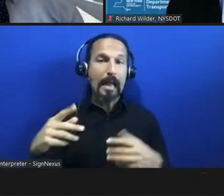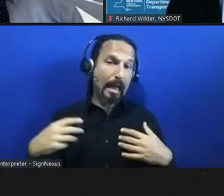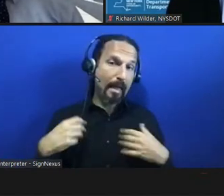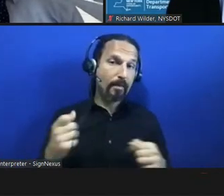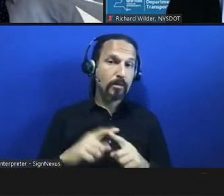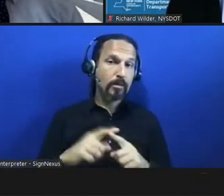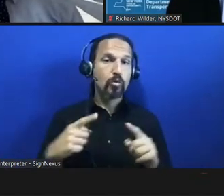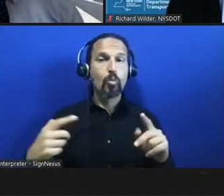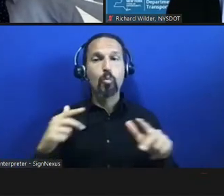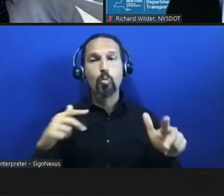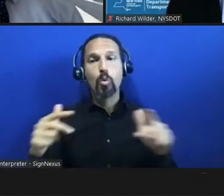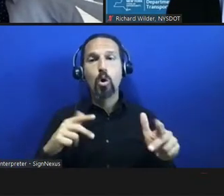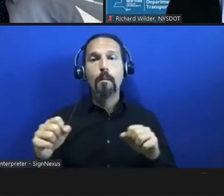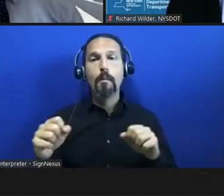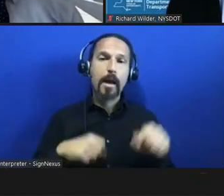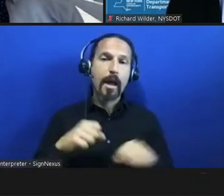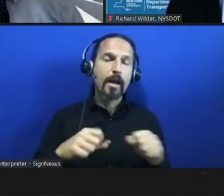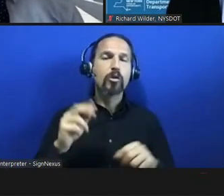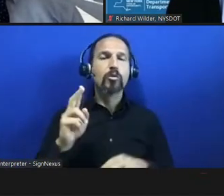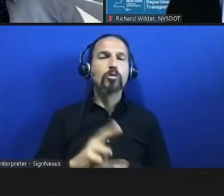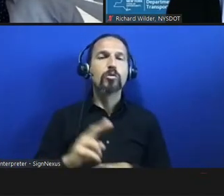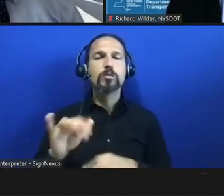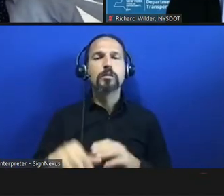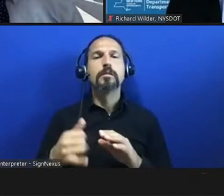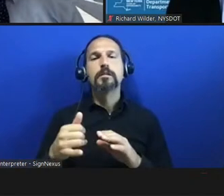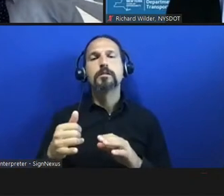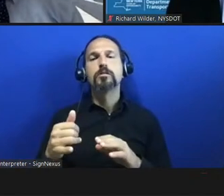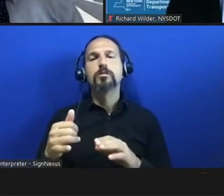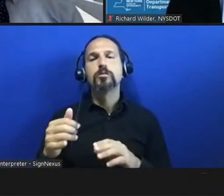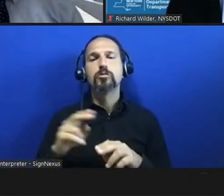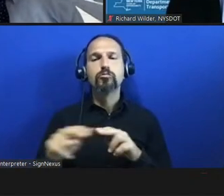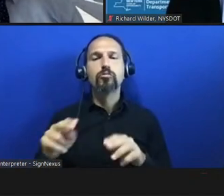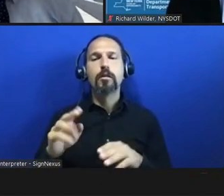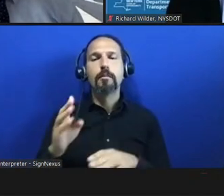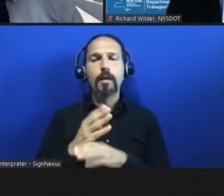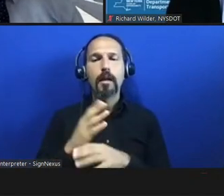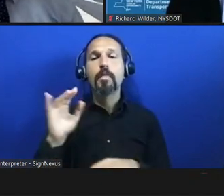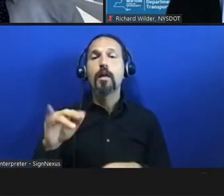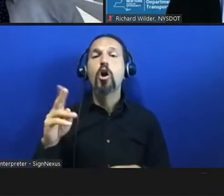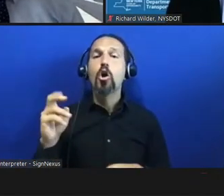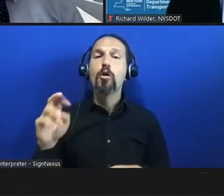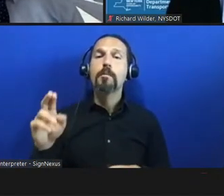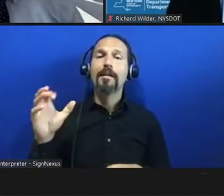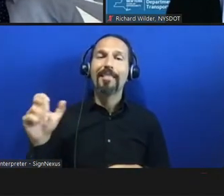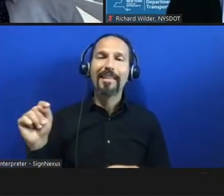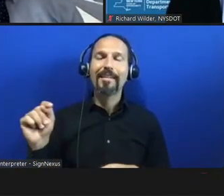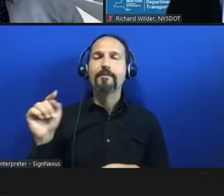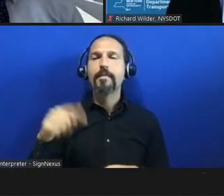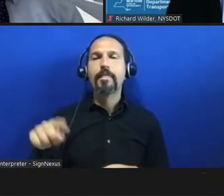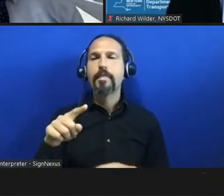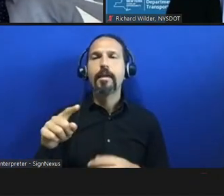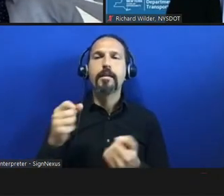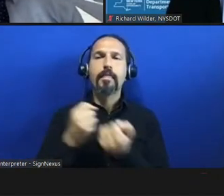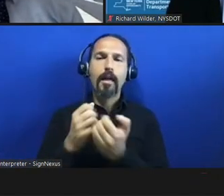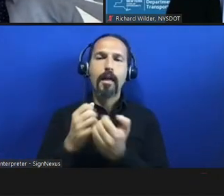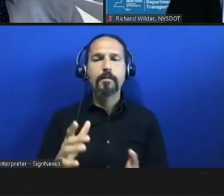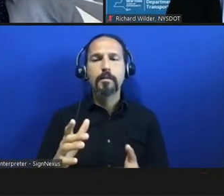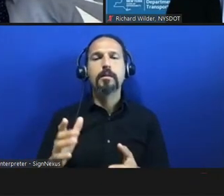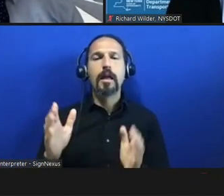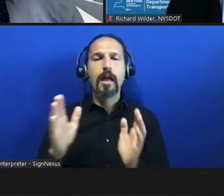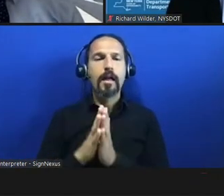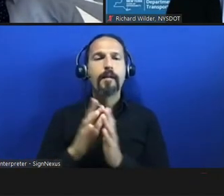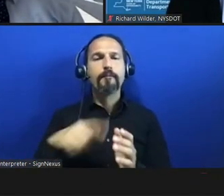to walk bike or use mass transit while they Uber lift and taxi lobbyists demanding exemptions are asking